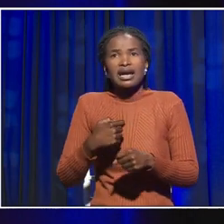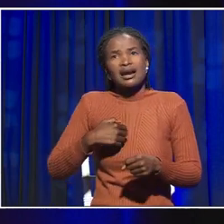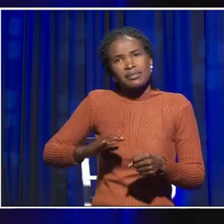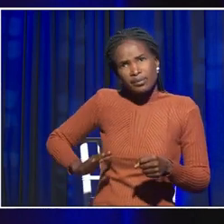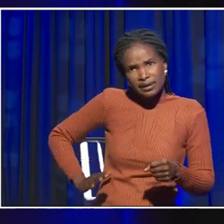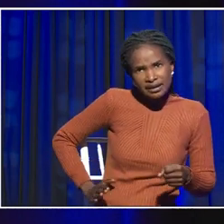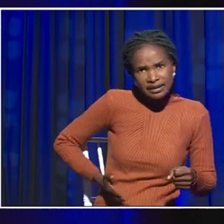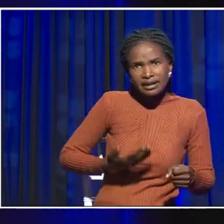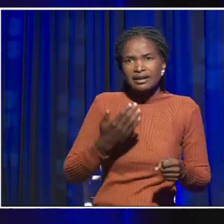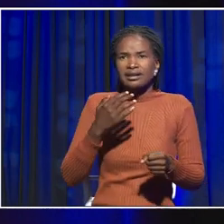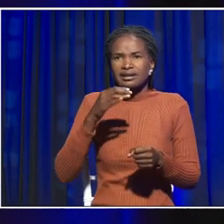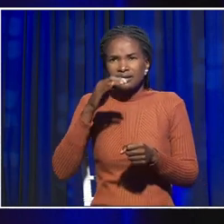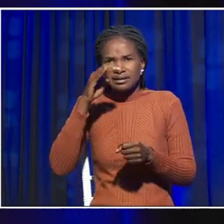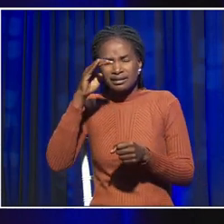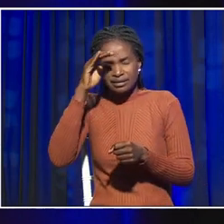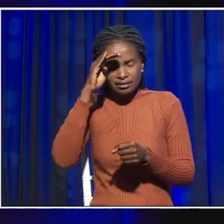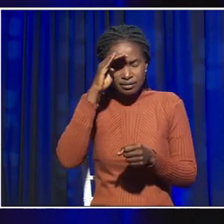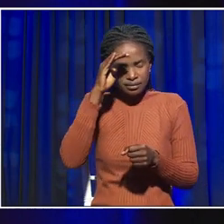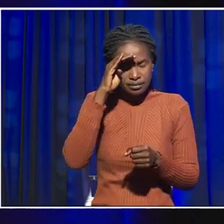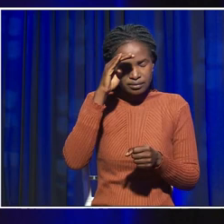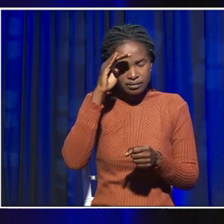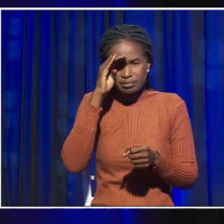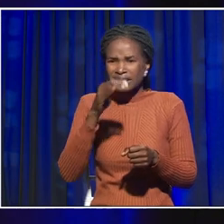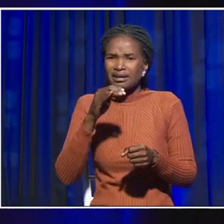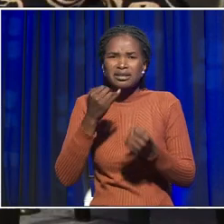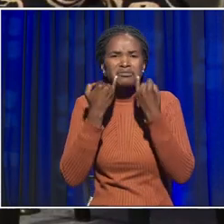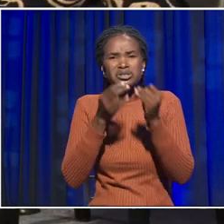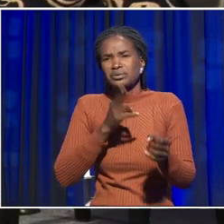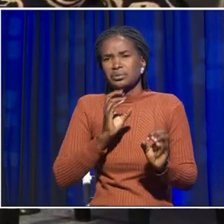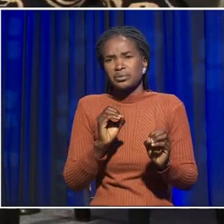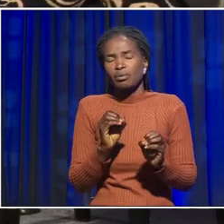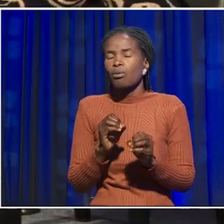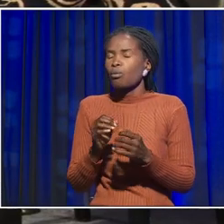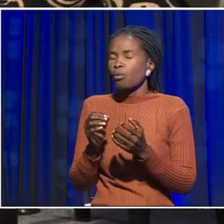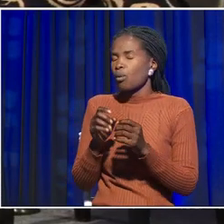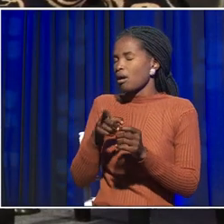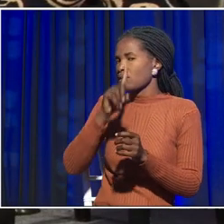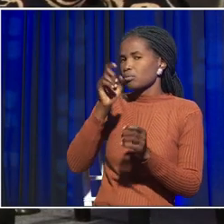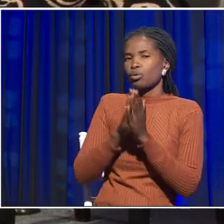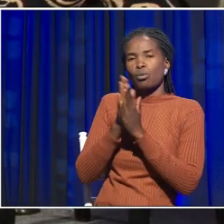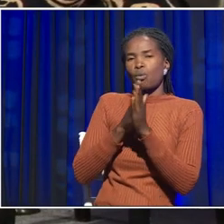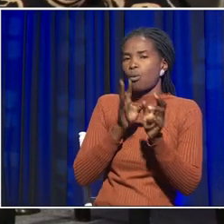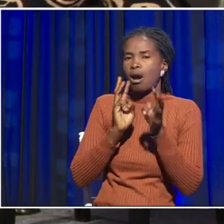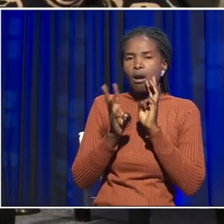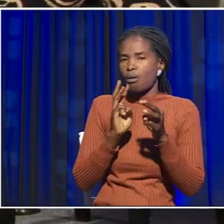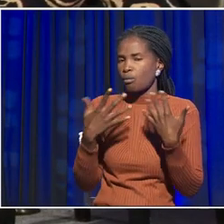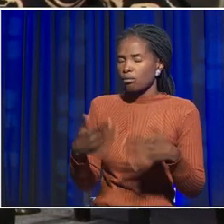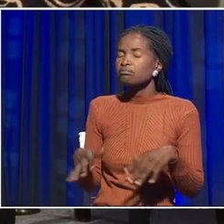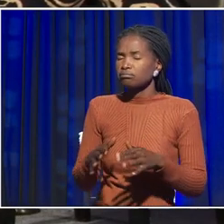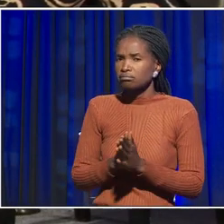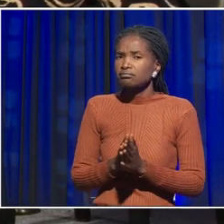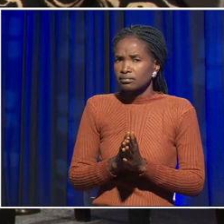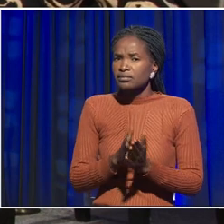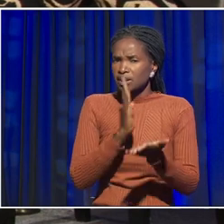at, but did not get feedback or the results in the exercise. Oh, interesting. Wow. No, it is.